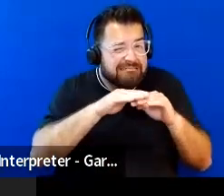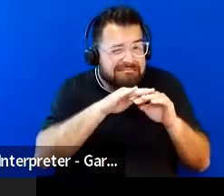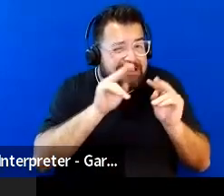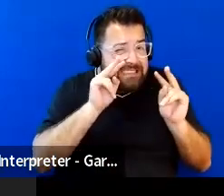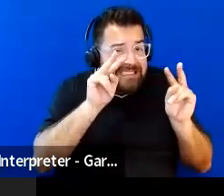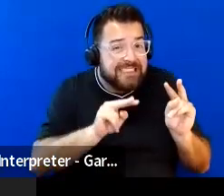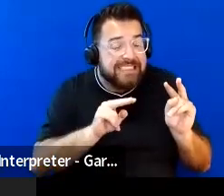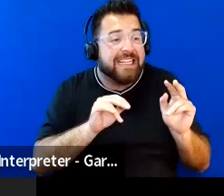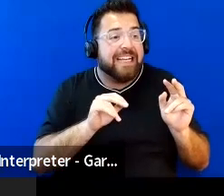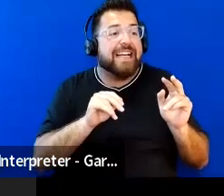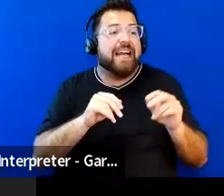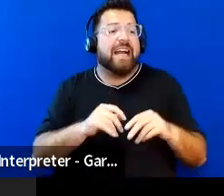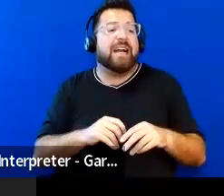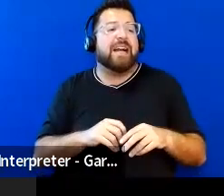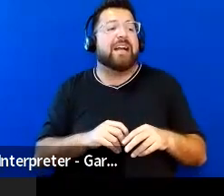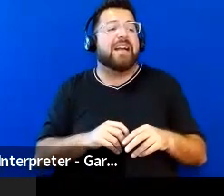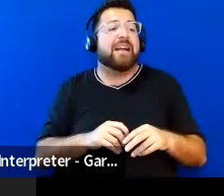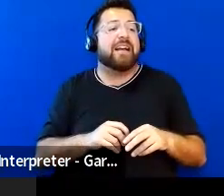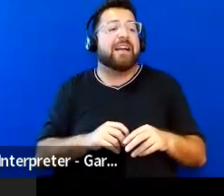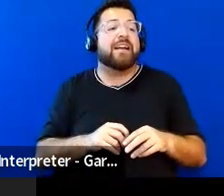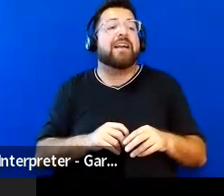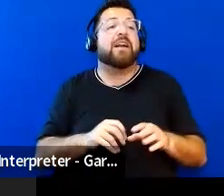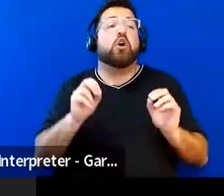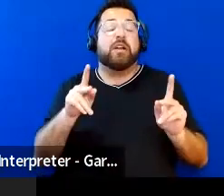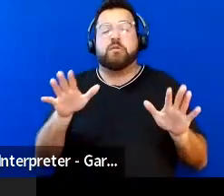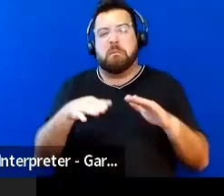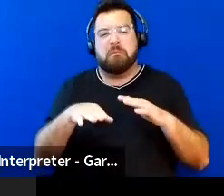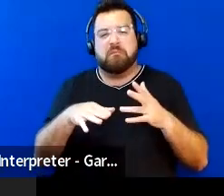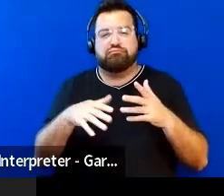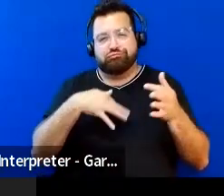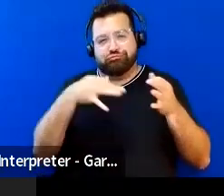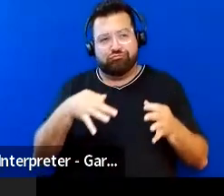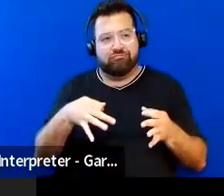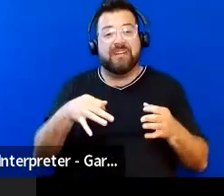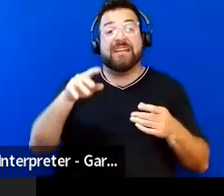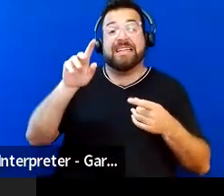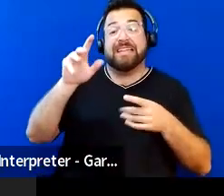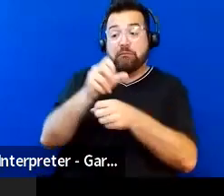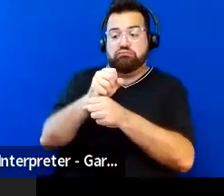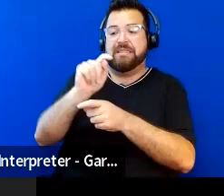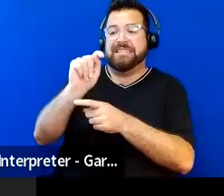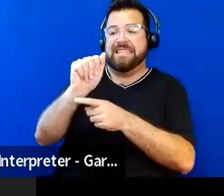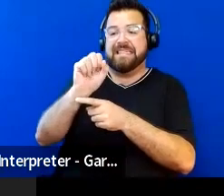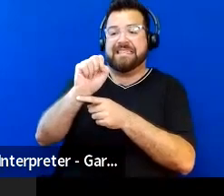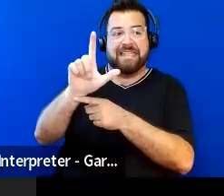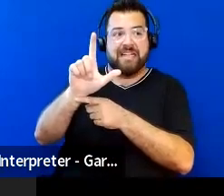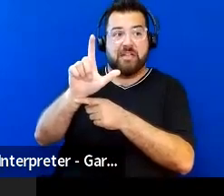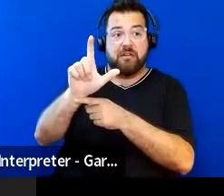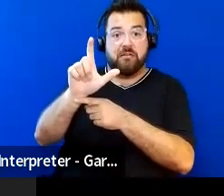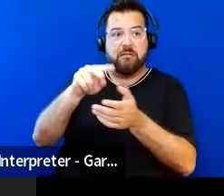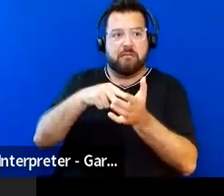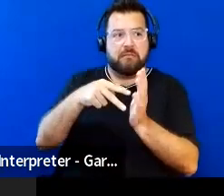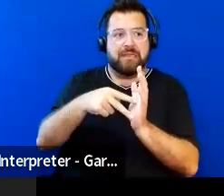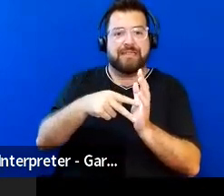it. Whoops. Okay, so basically it's TASL, TASL, and it stands for